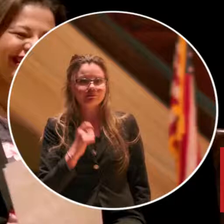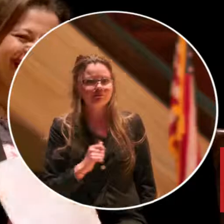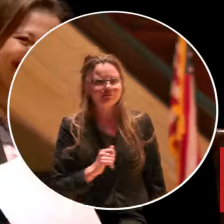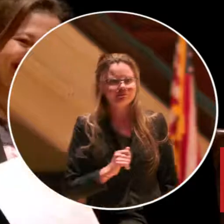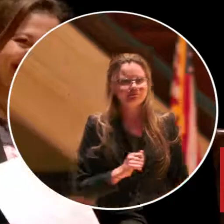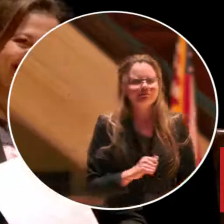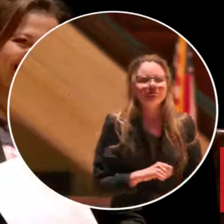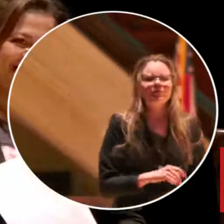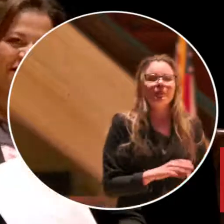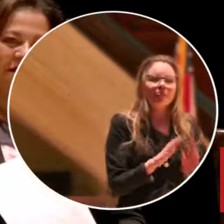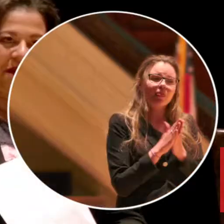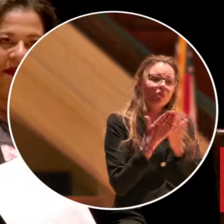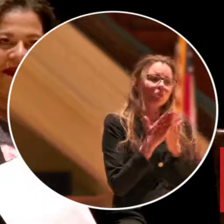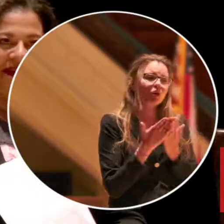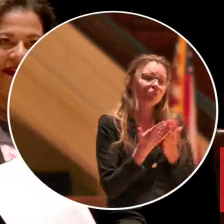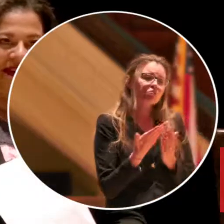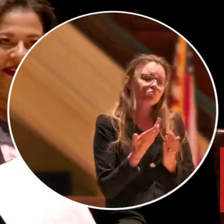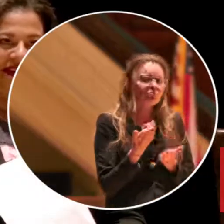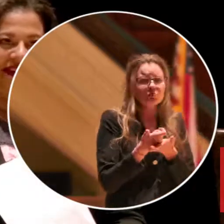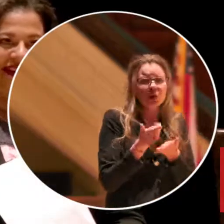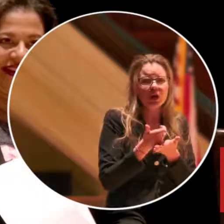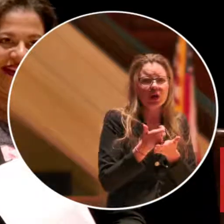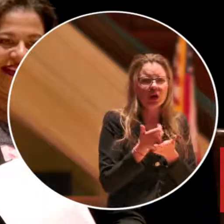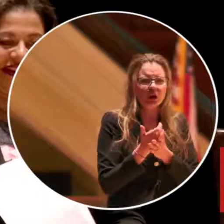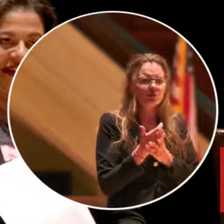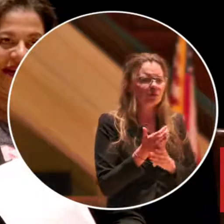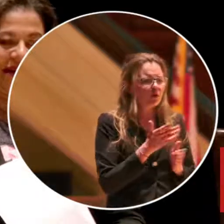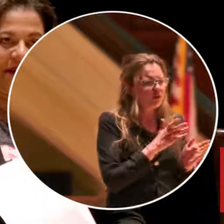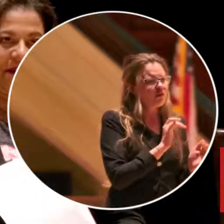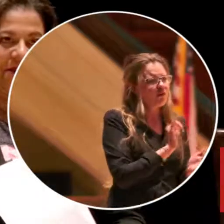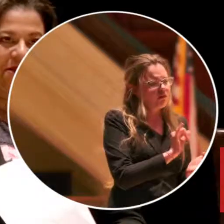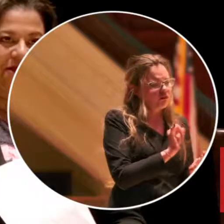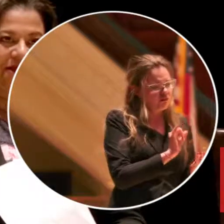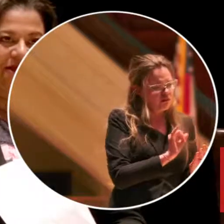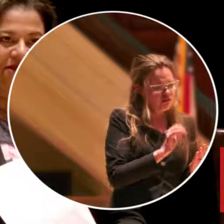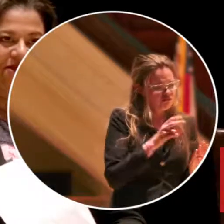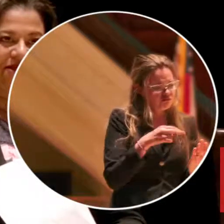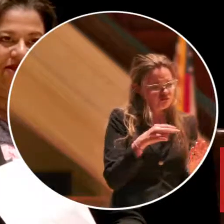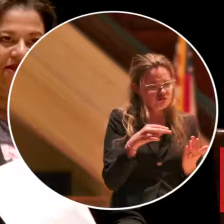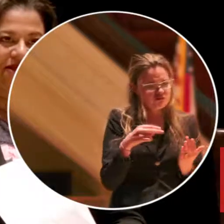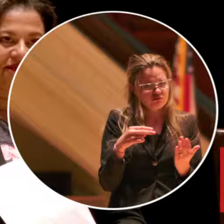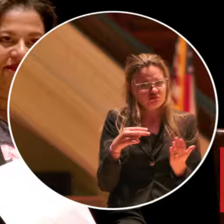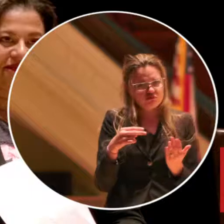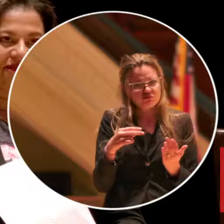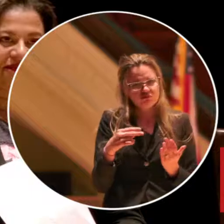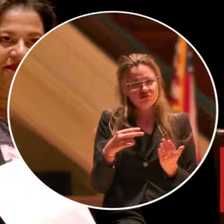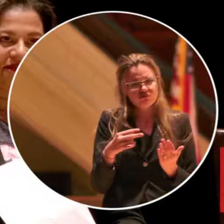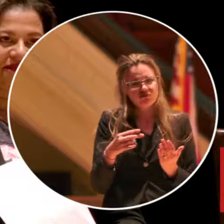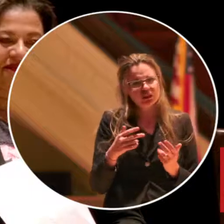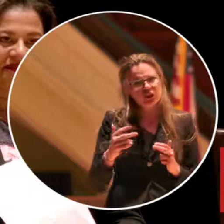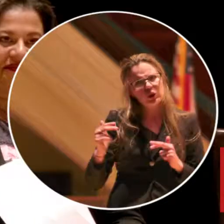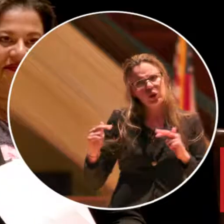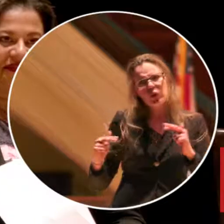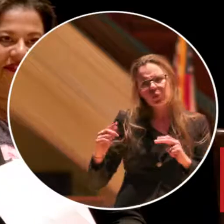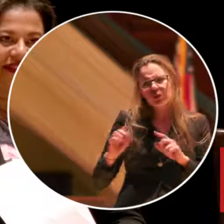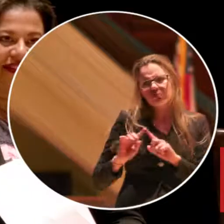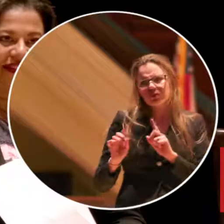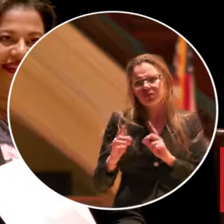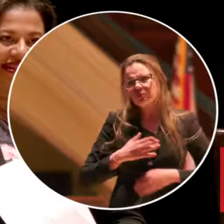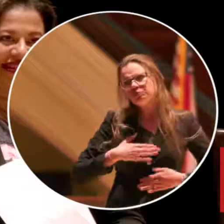Ultimately, the book ended up being useful in filling in some knowledge gaps, and as awkward as it was to receive it, I appreciated that my mother was there for